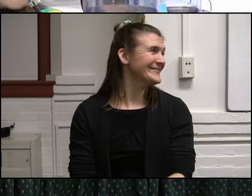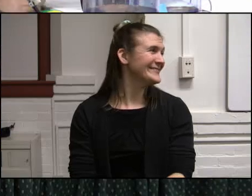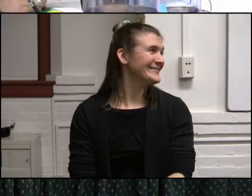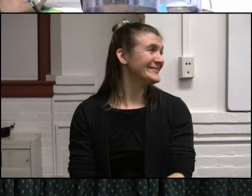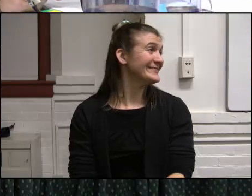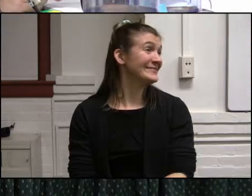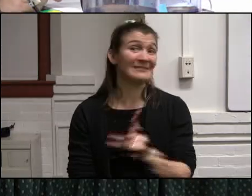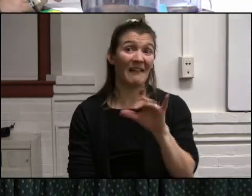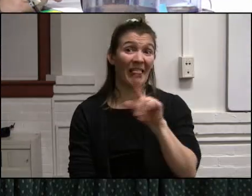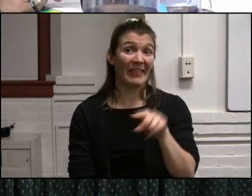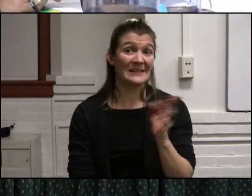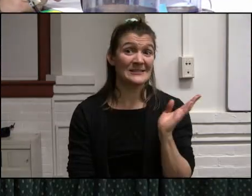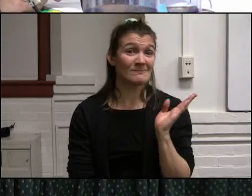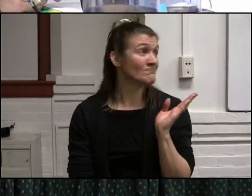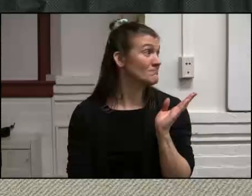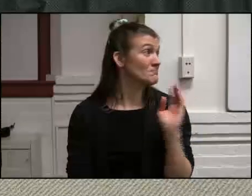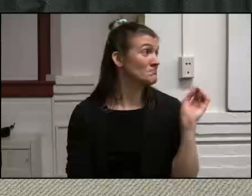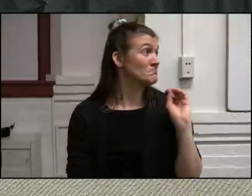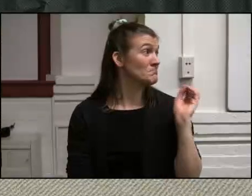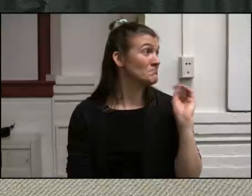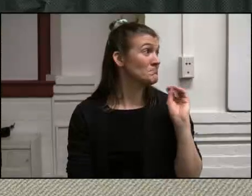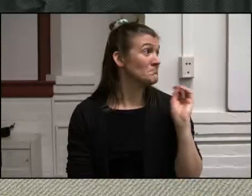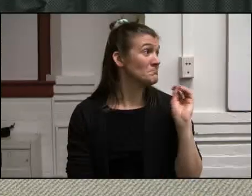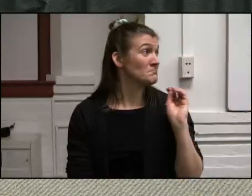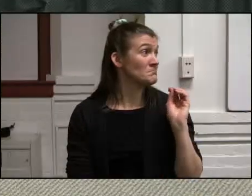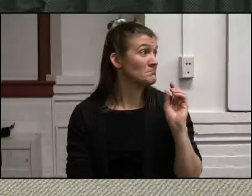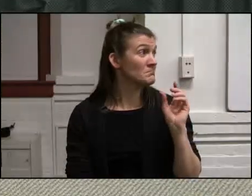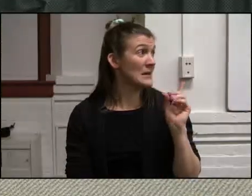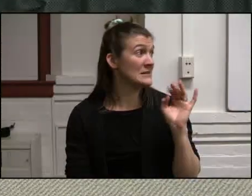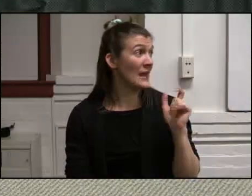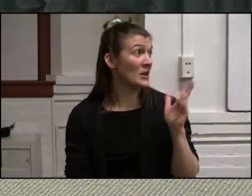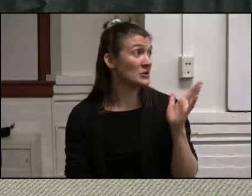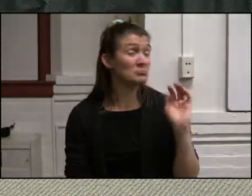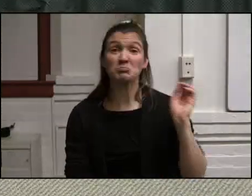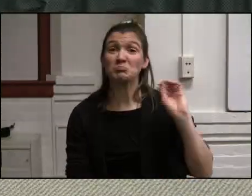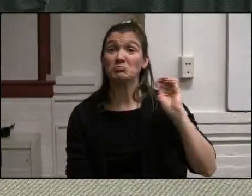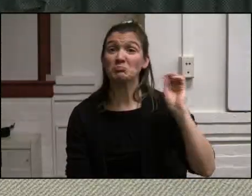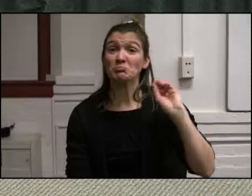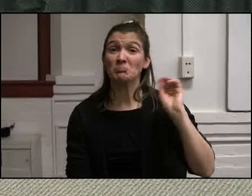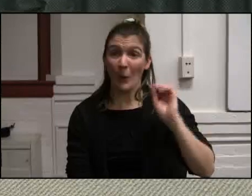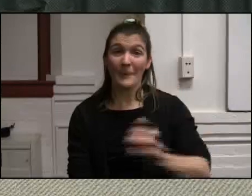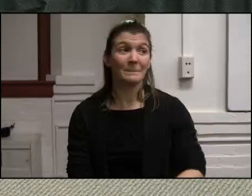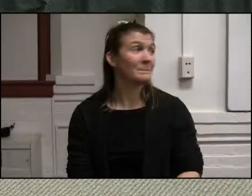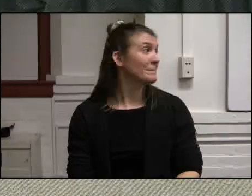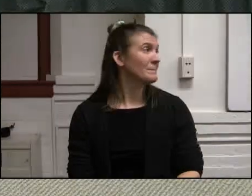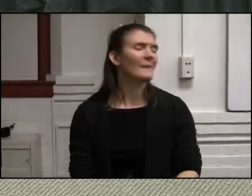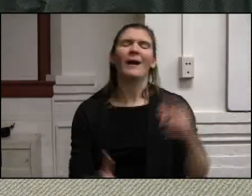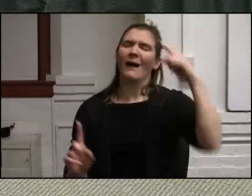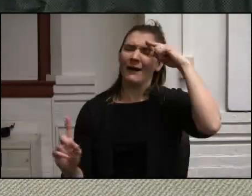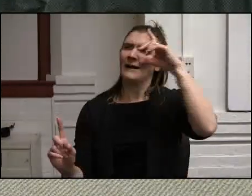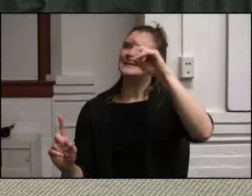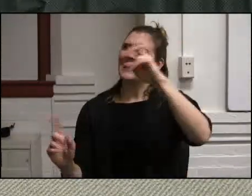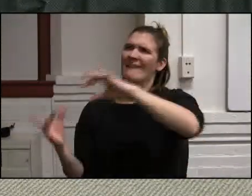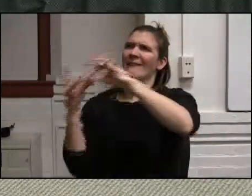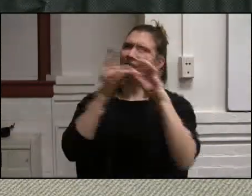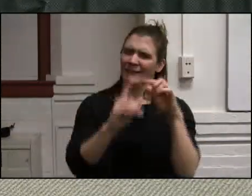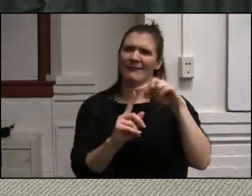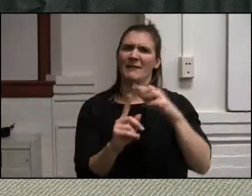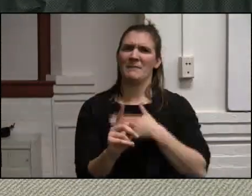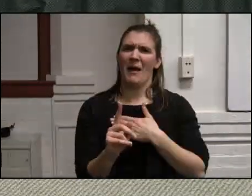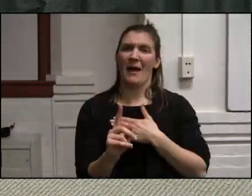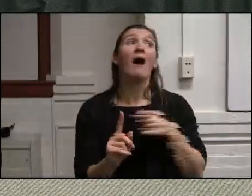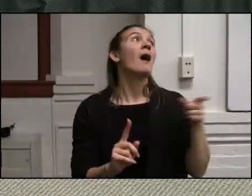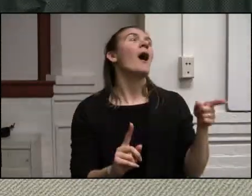That's nice. A nice comment. Anyone else? No, thank you. And your comment actually makes me think. This is